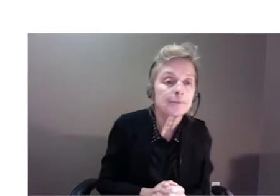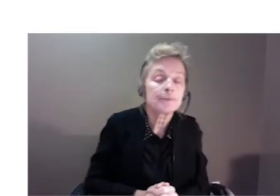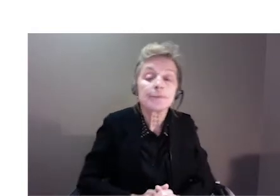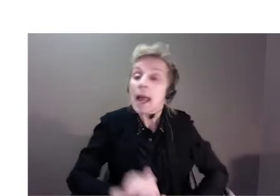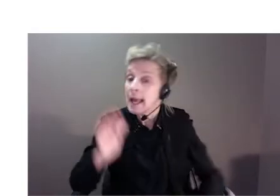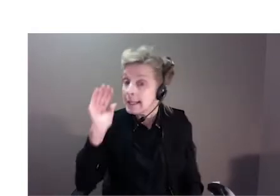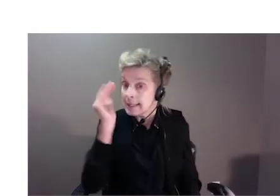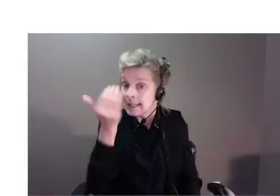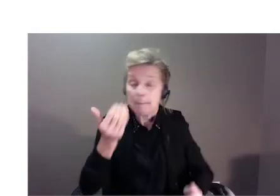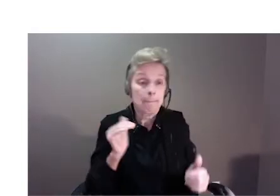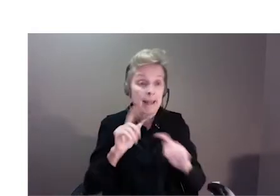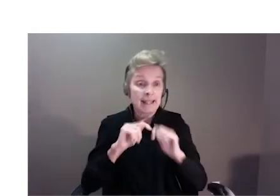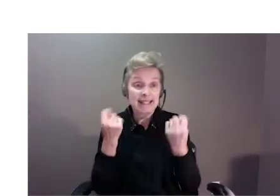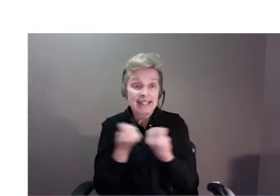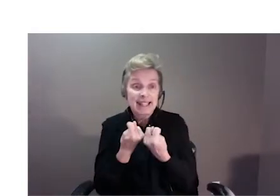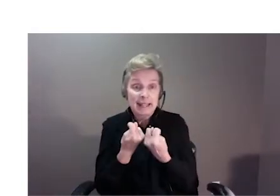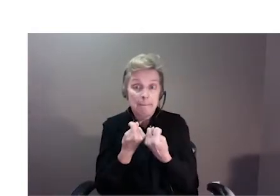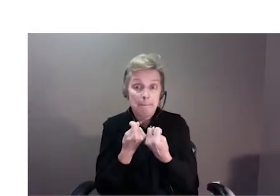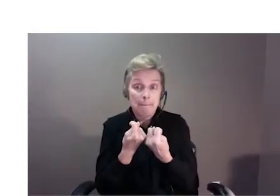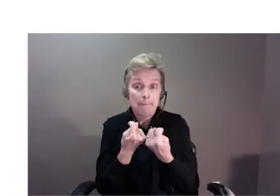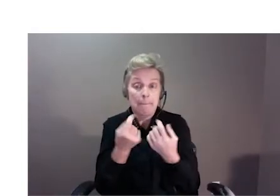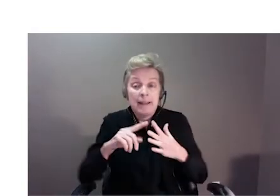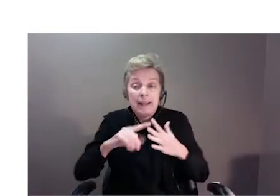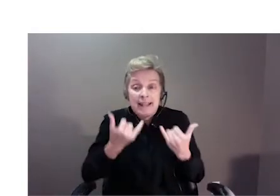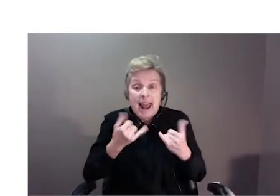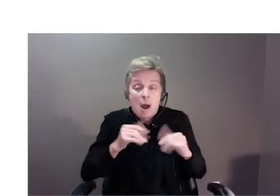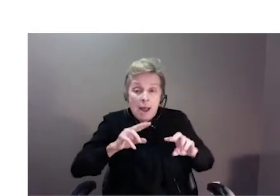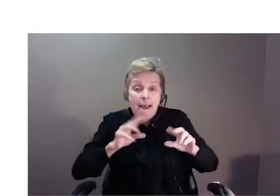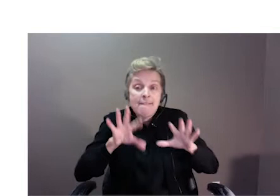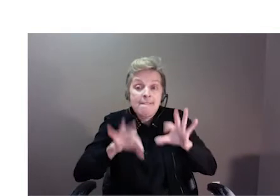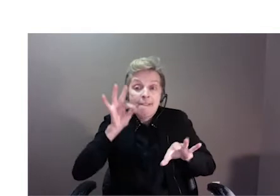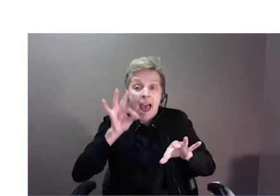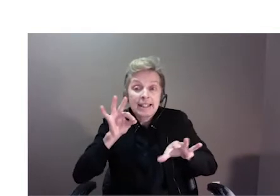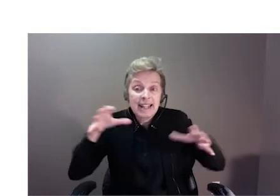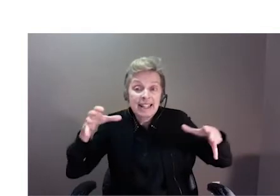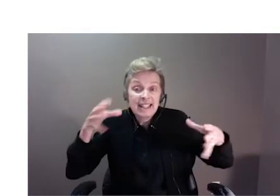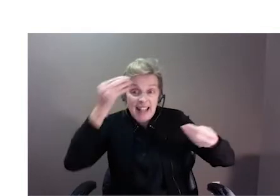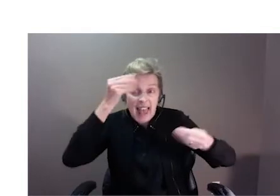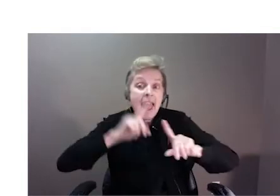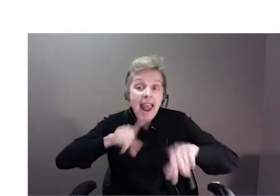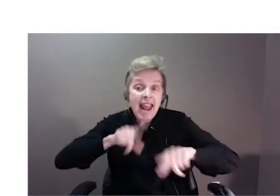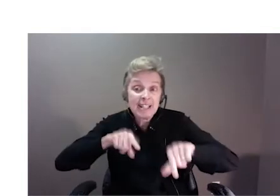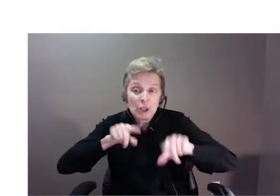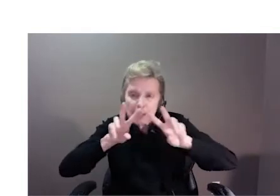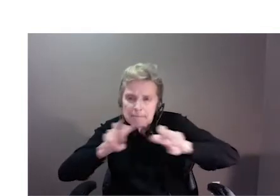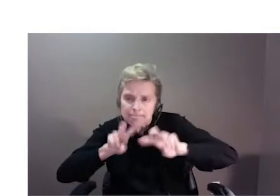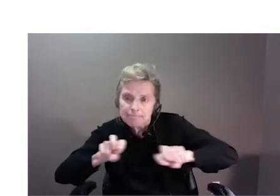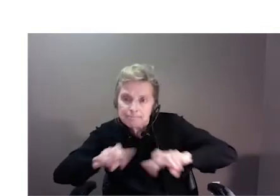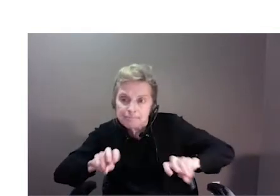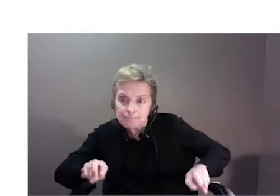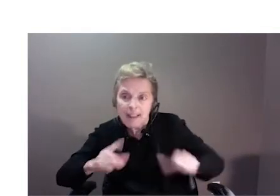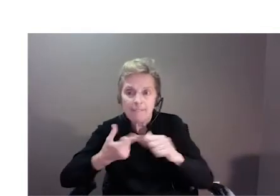Currently, our team is in the preliminary stage of analyzing the findings from the first round of the survey that was conducted this year.